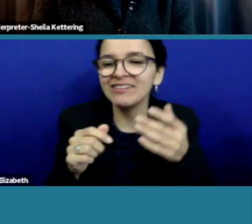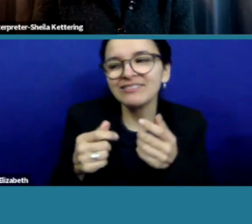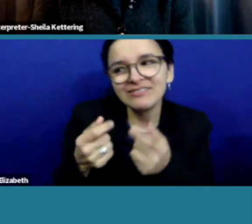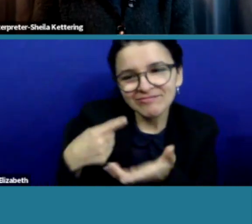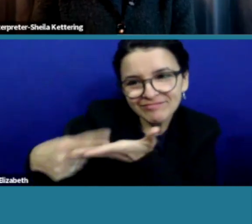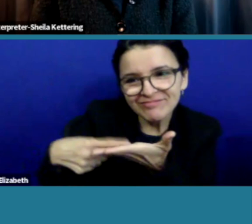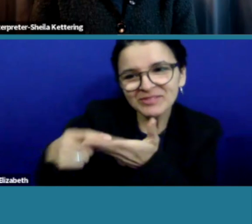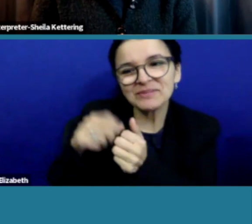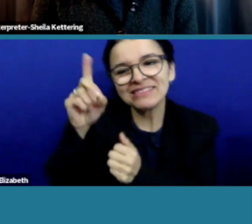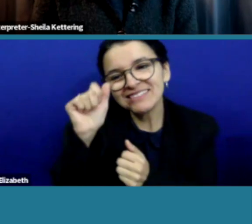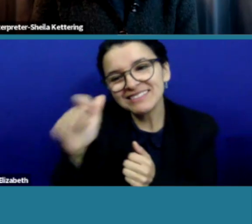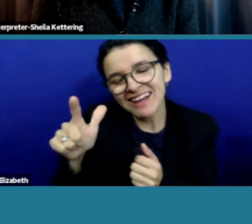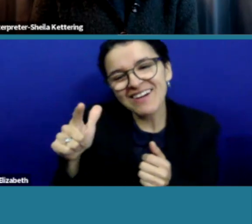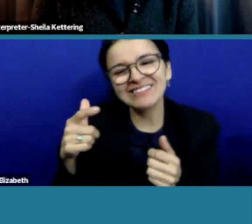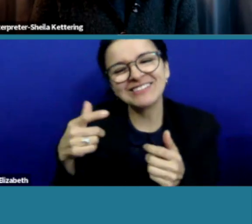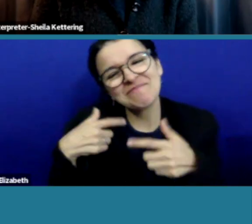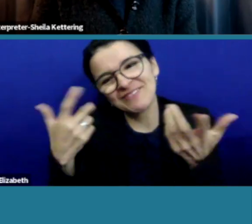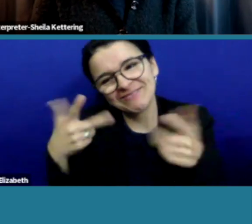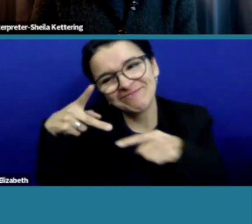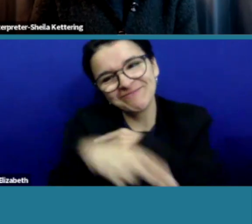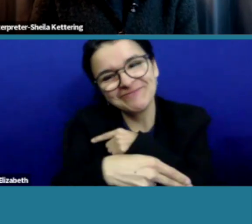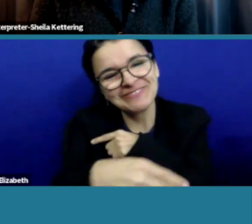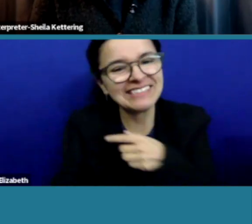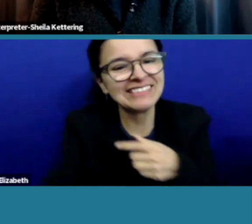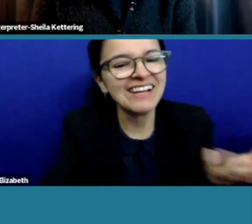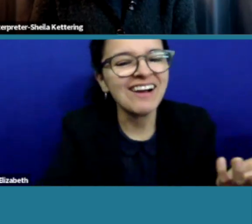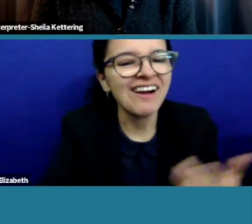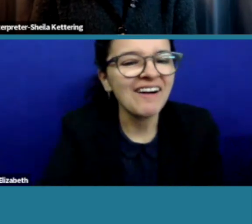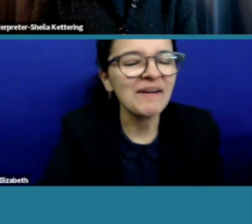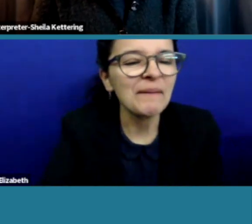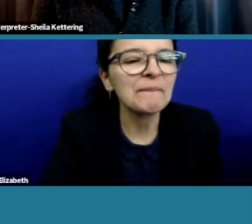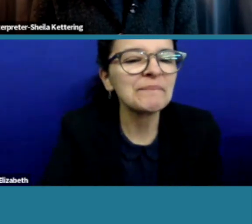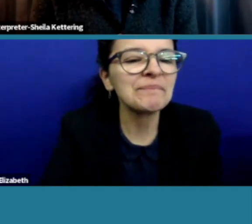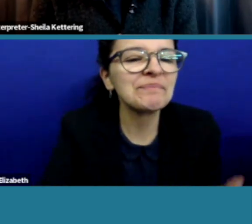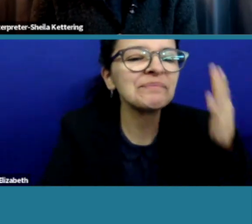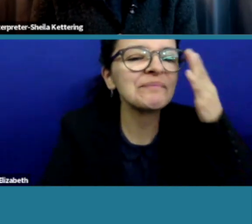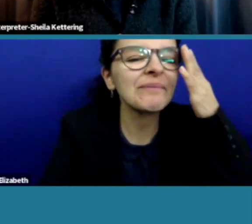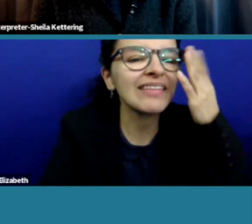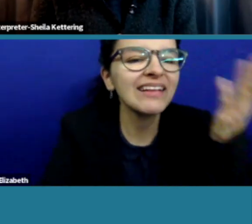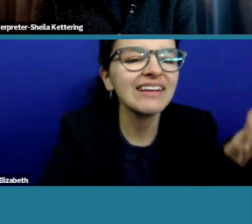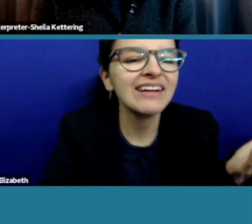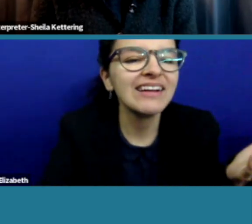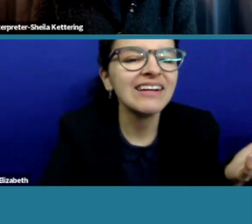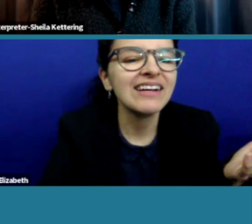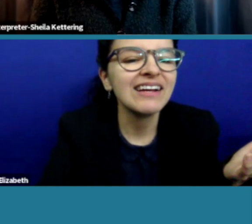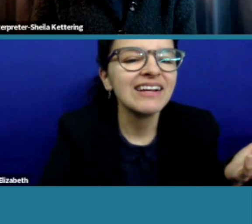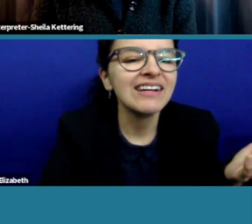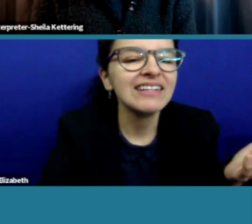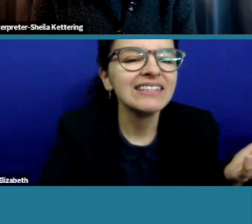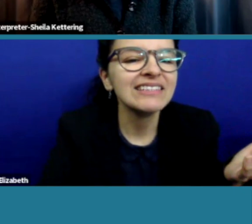to say, I've thought about this a lot, but my time has been cut short.